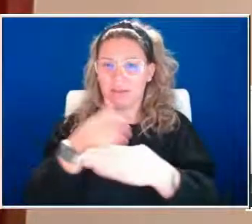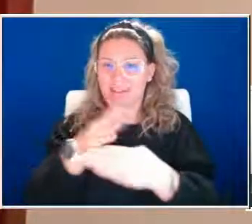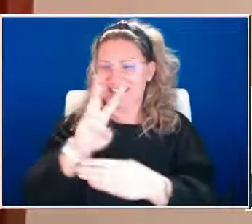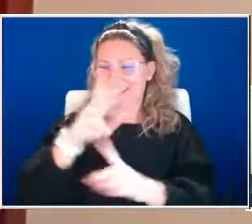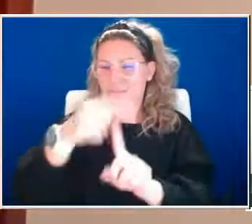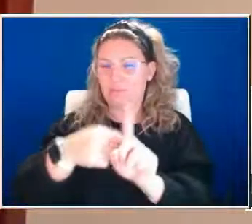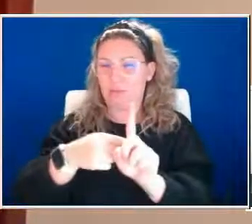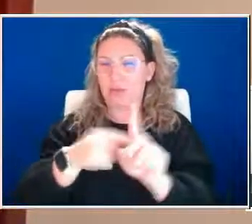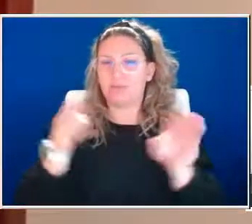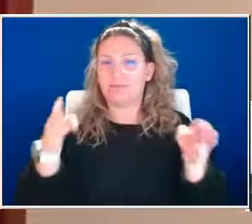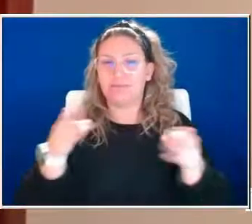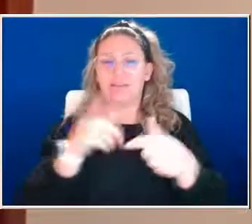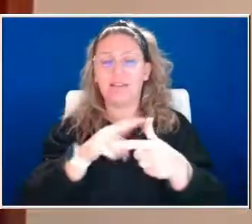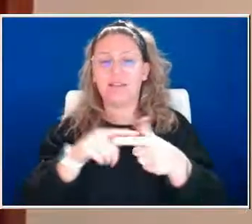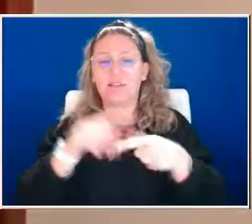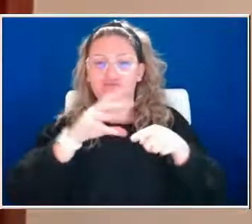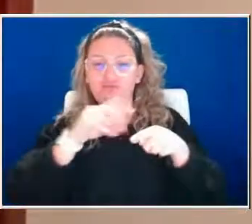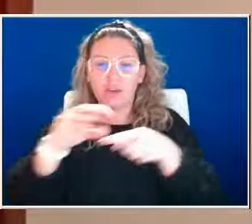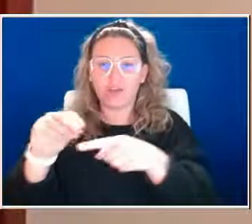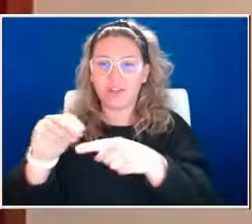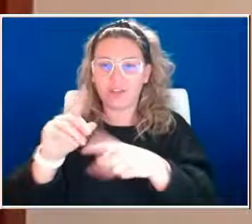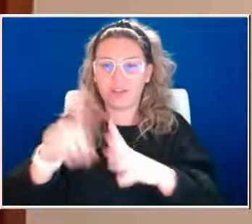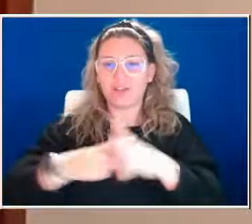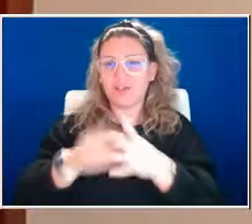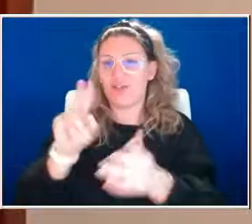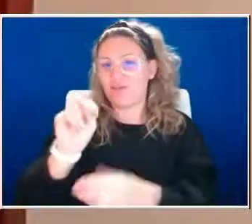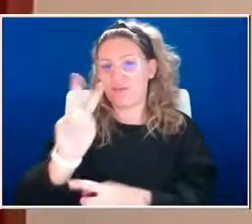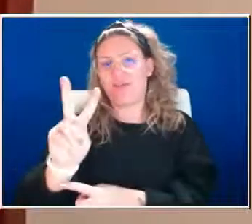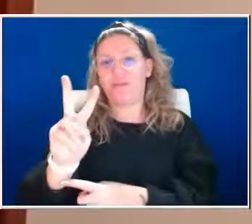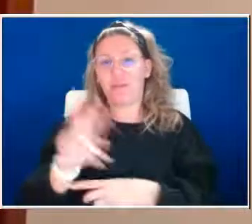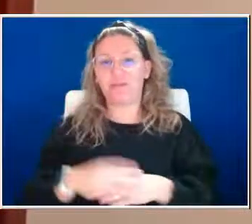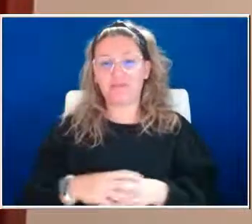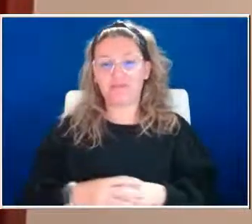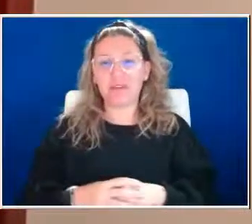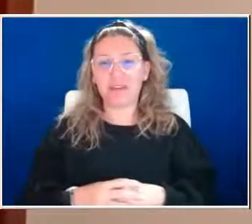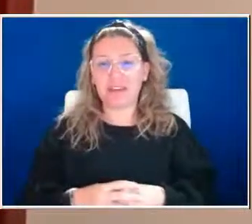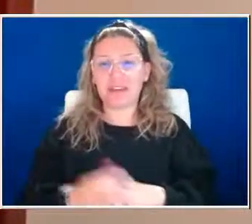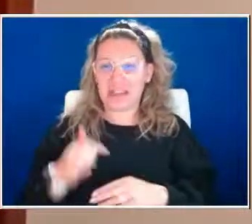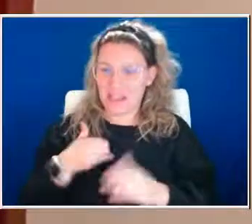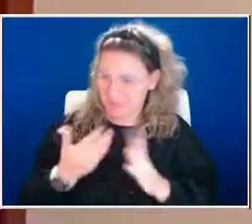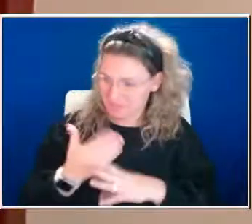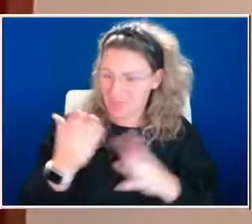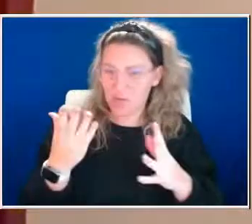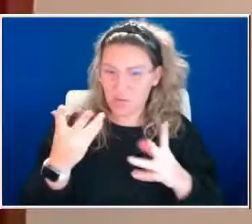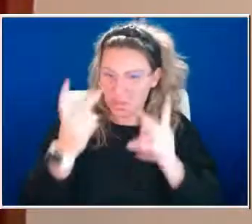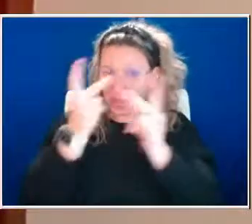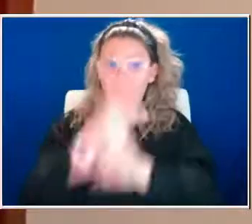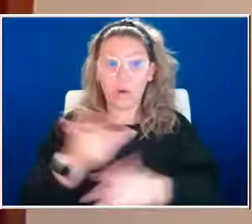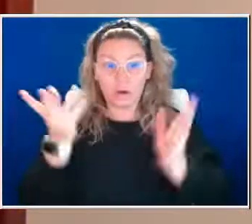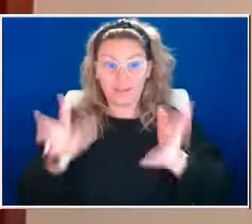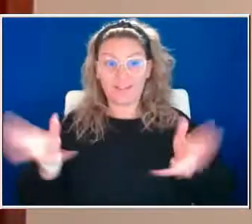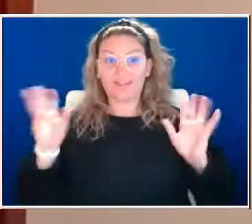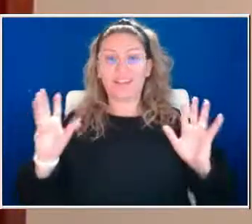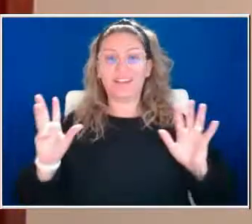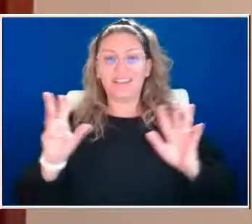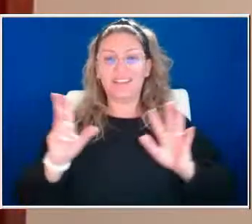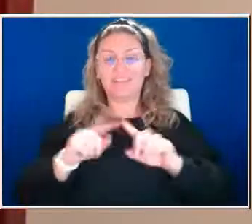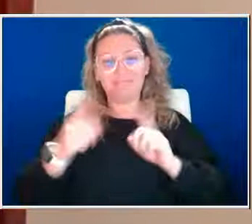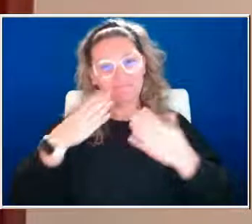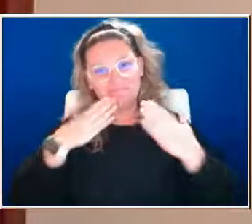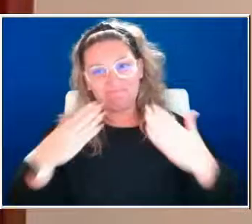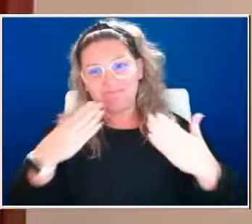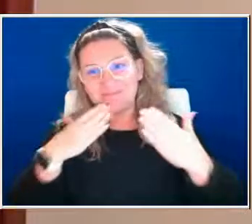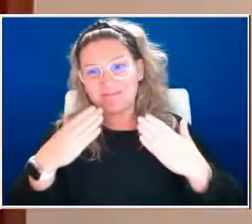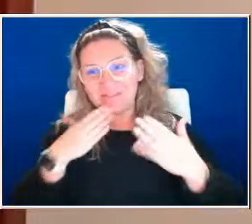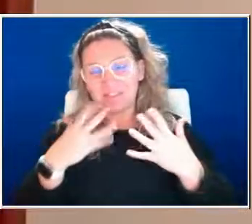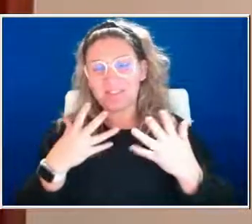start radiation at the beginning of November. So I'm through the worst of it, and very thankful to be through the